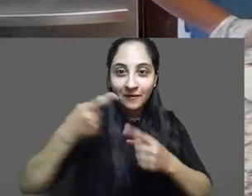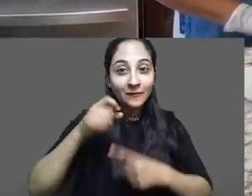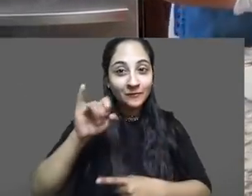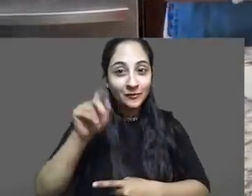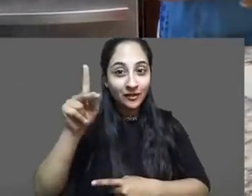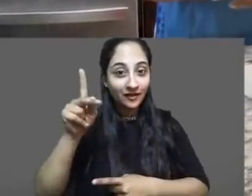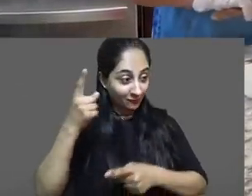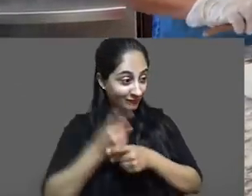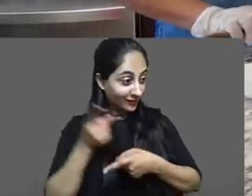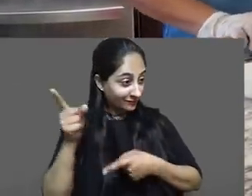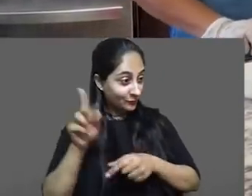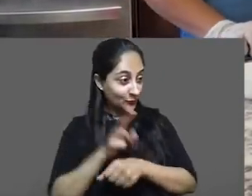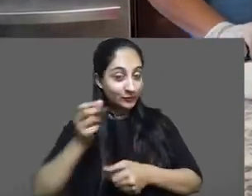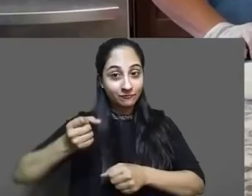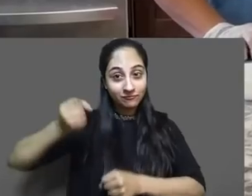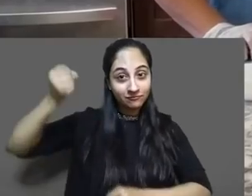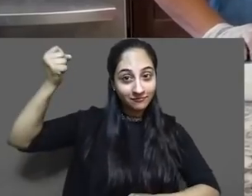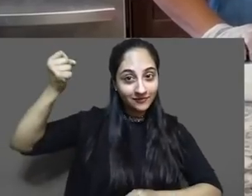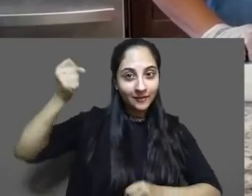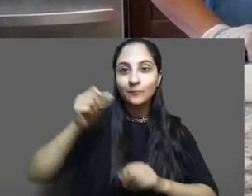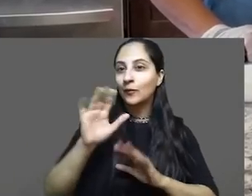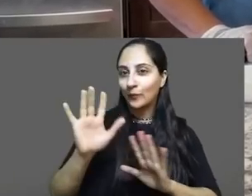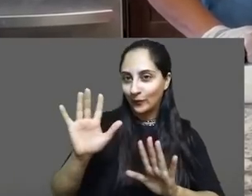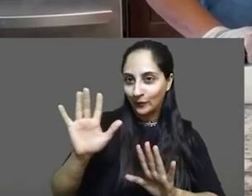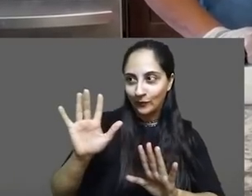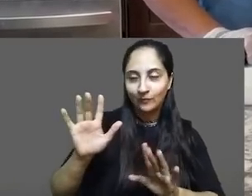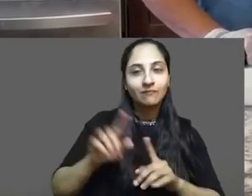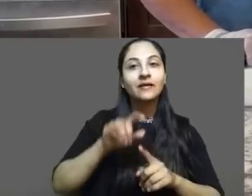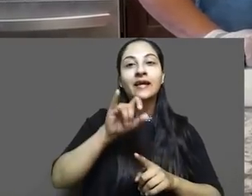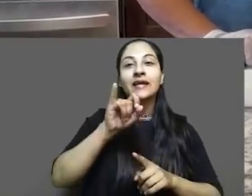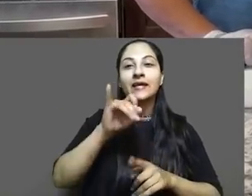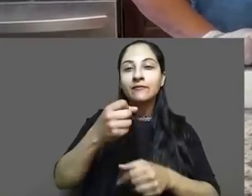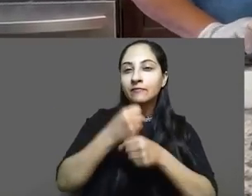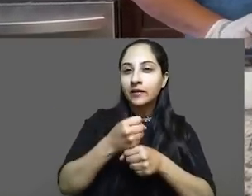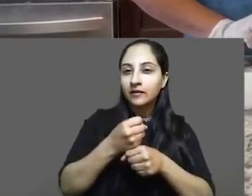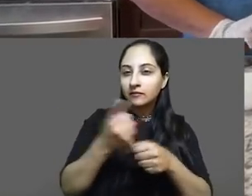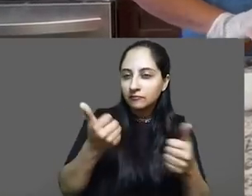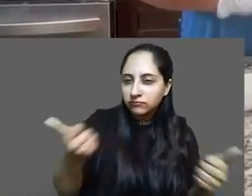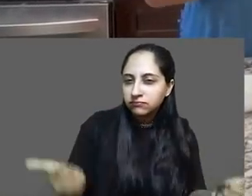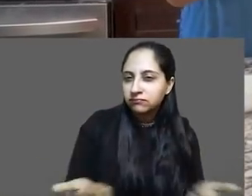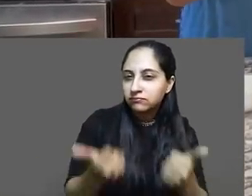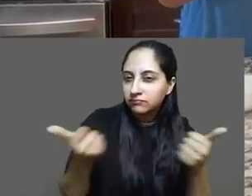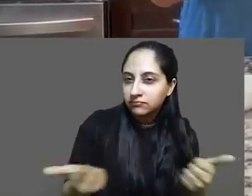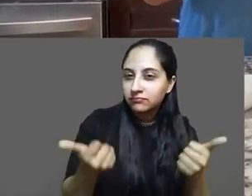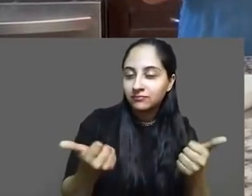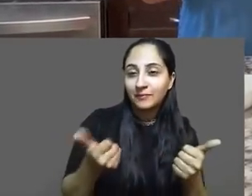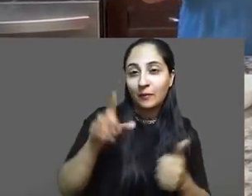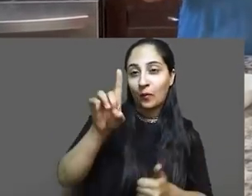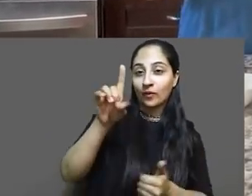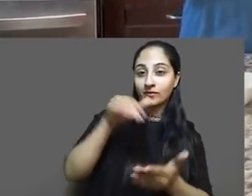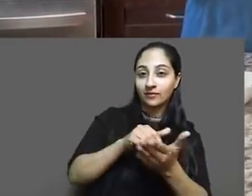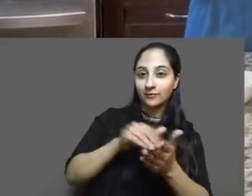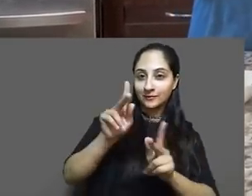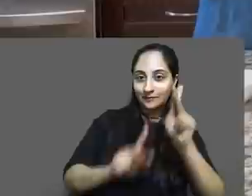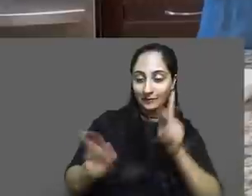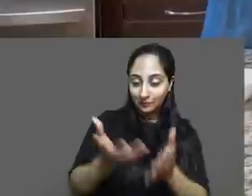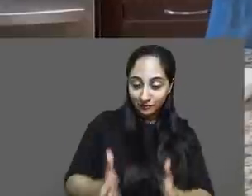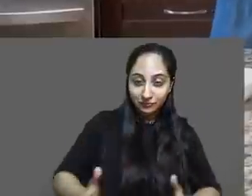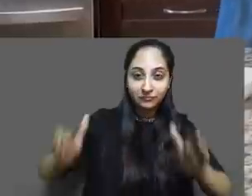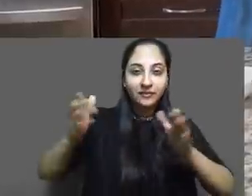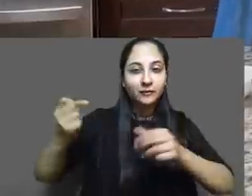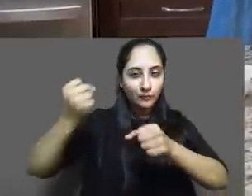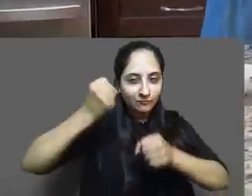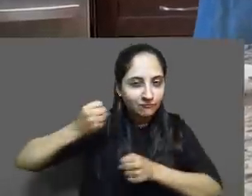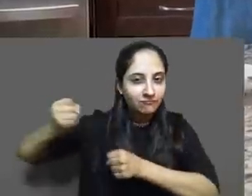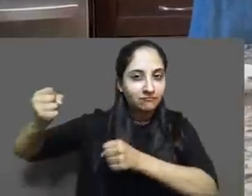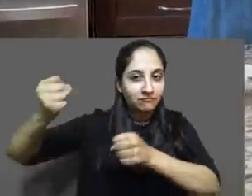mix with this now? No, this is what we use for 1,000 people for Imran. For today, we'll make do with this. And then how many people is this